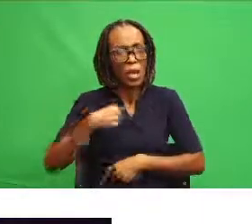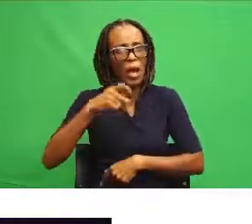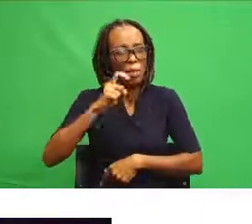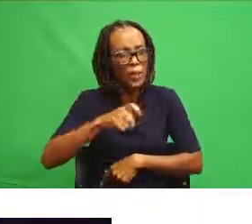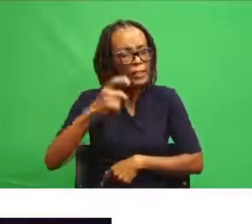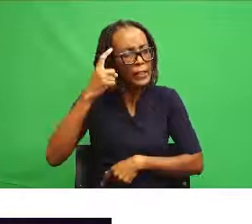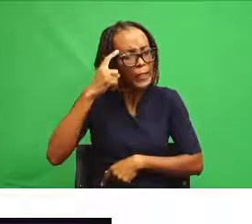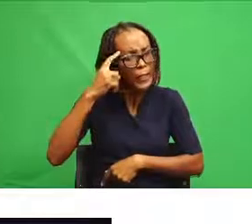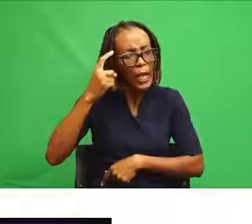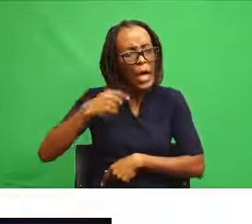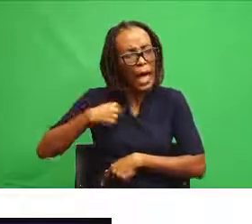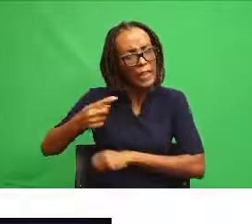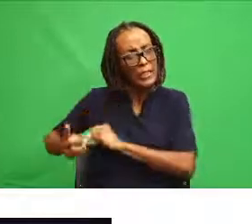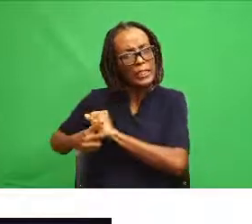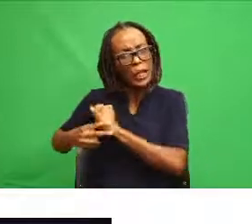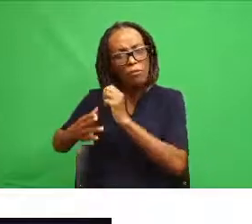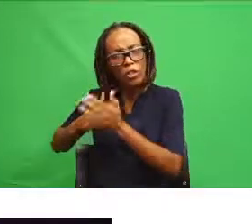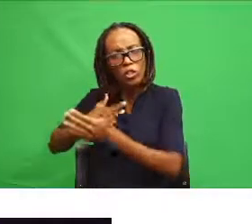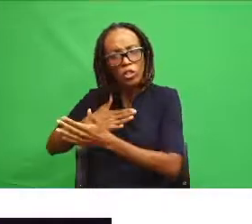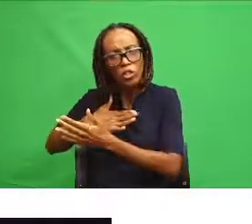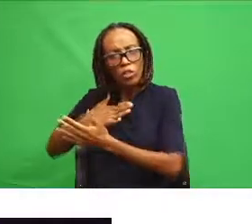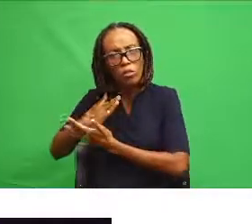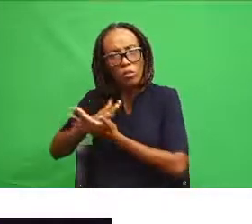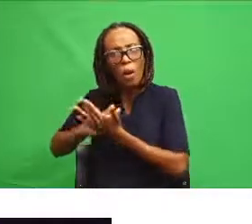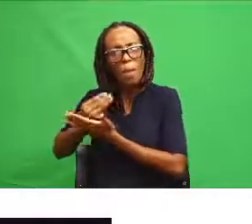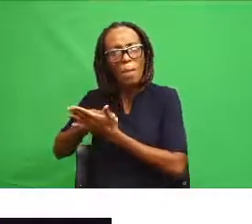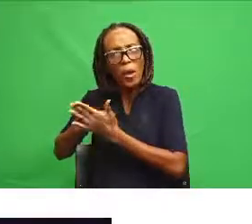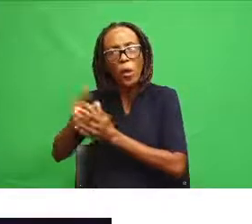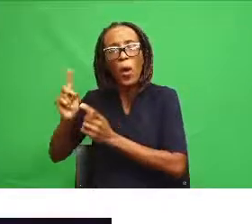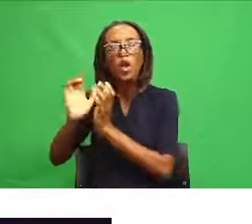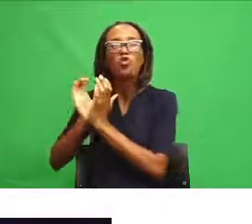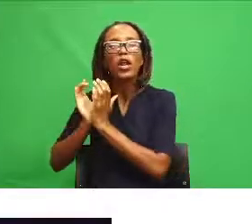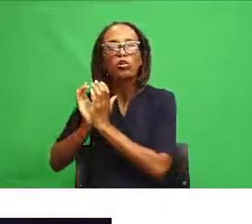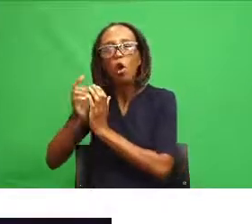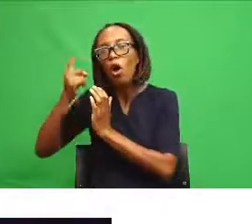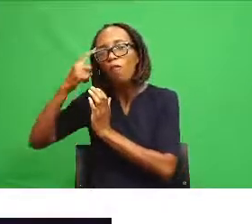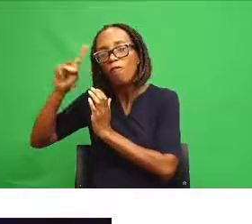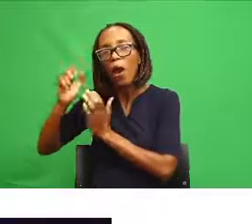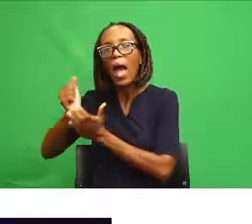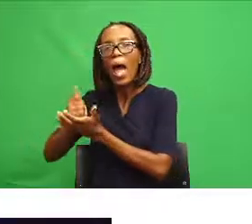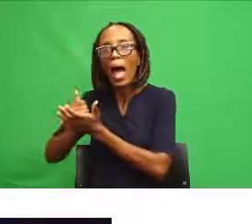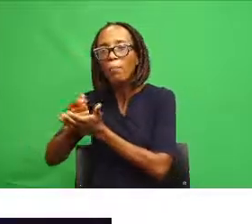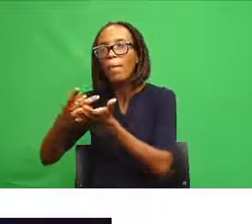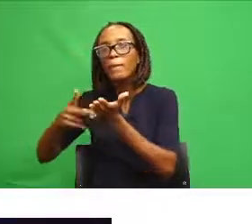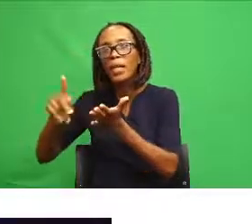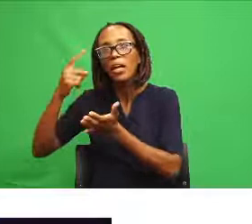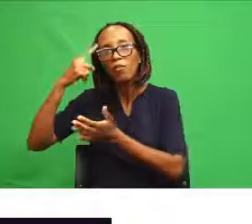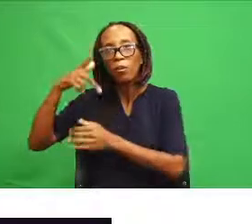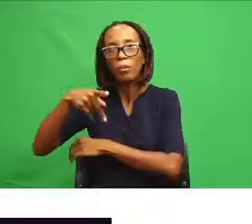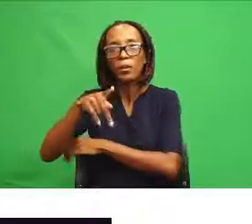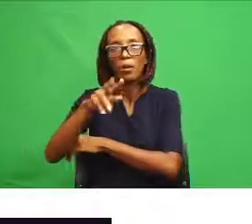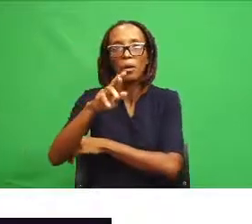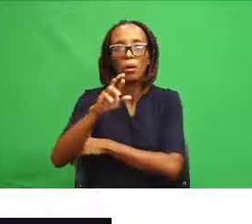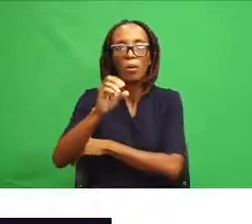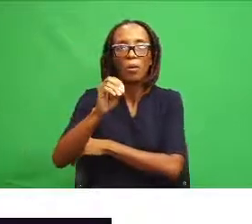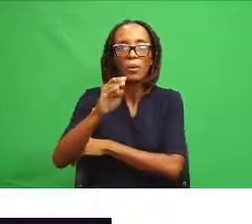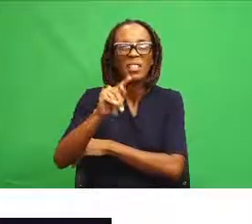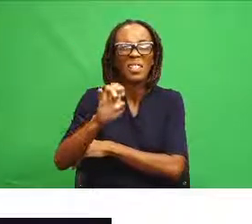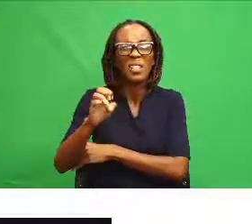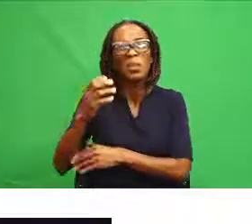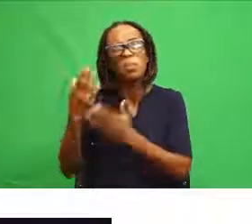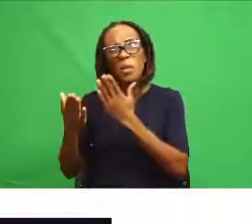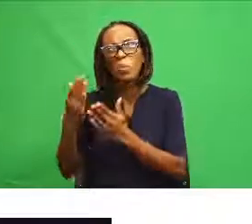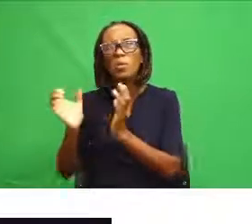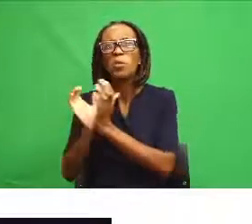If I don't already, I need to have some money in a credit union because that will provide some liquidity. I'm not too sure what the time period is. I think it varies